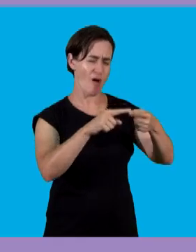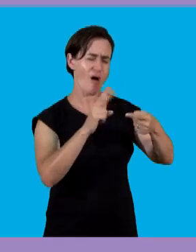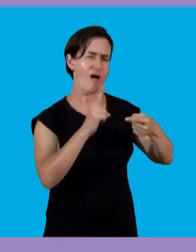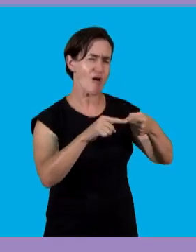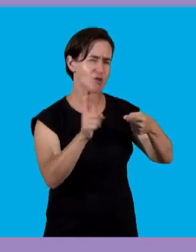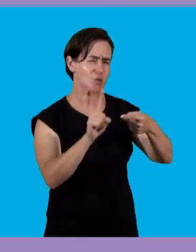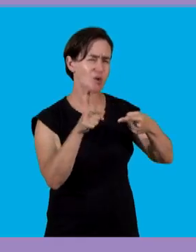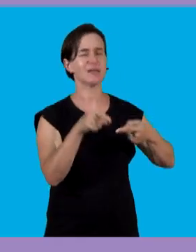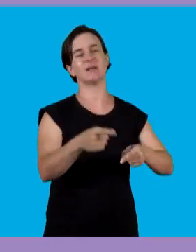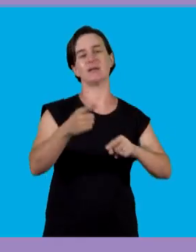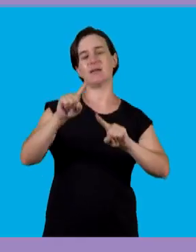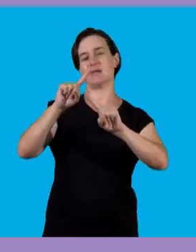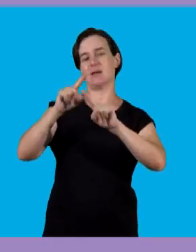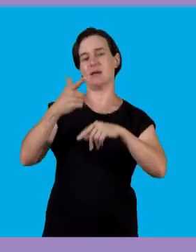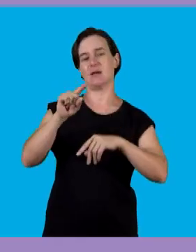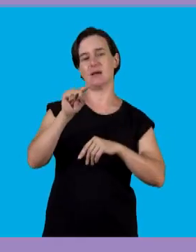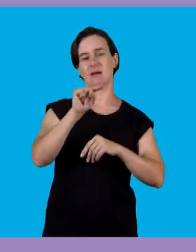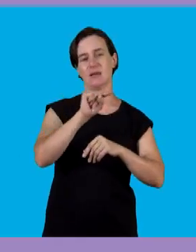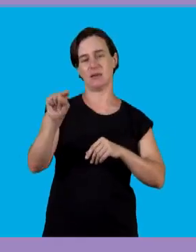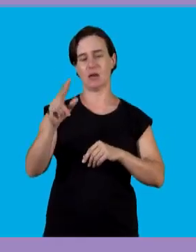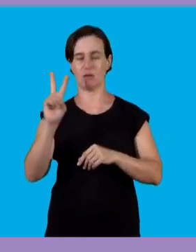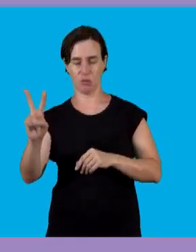we are going to subtract by 2.